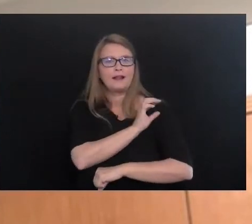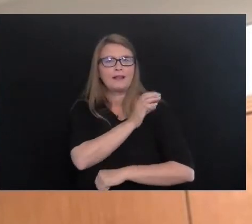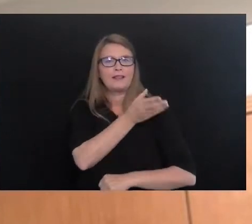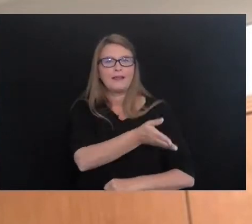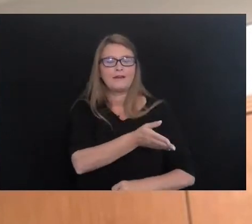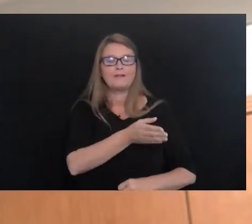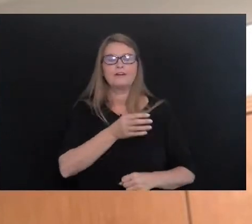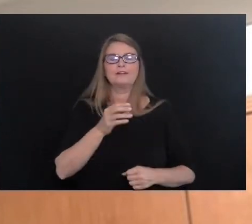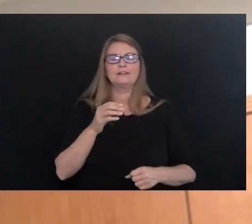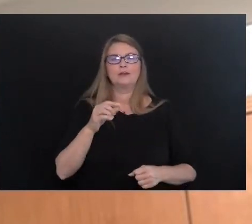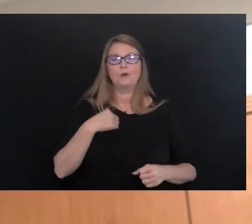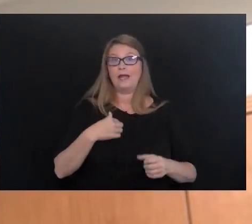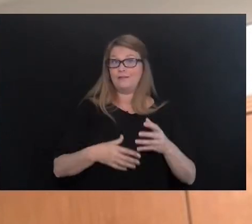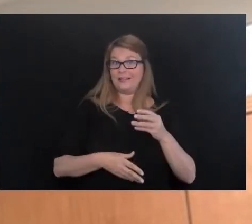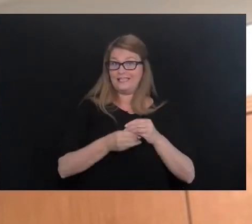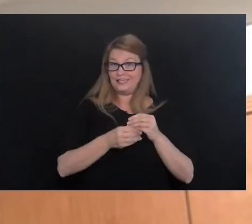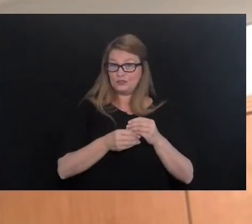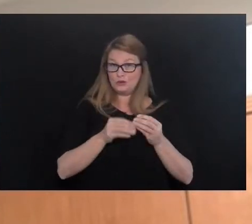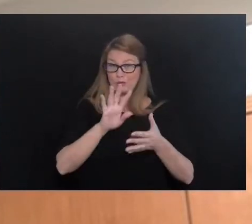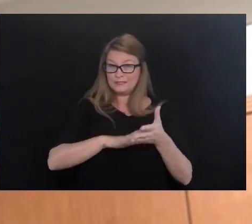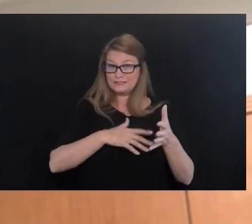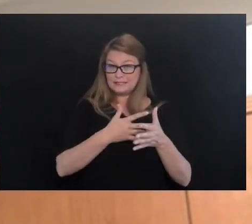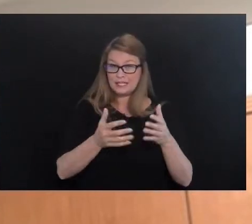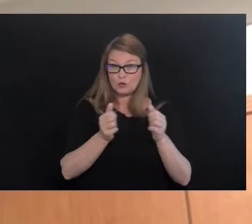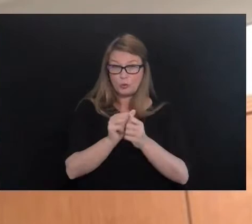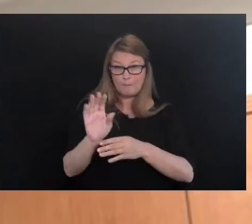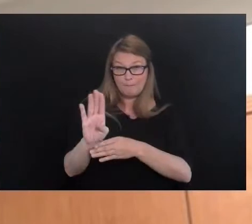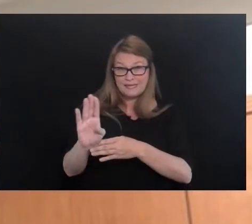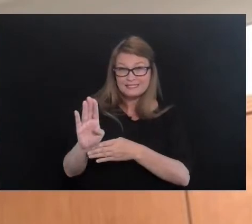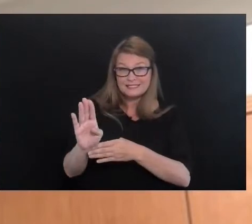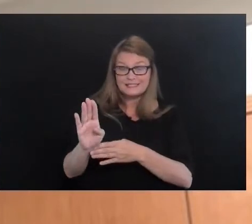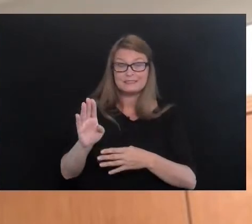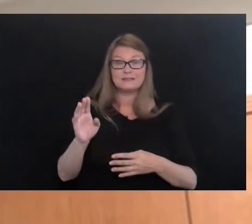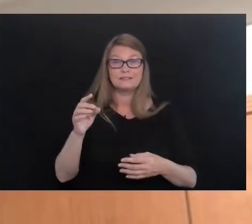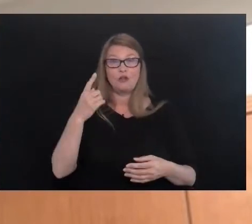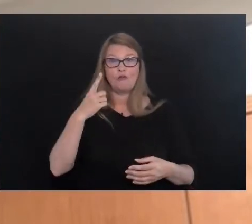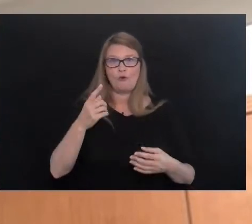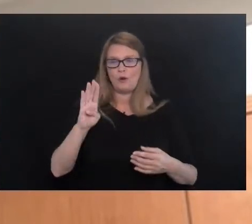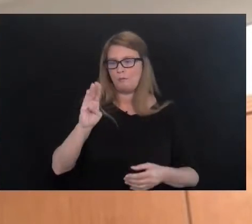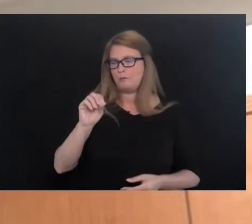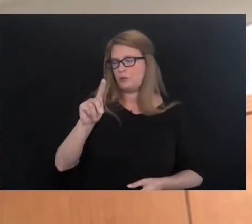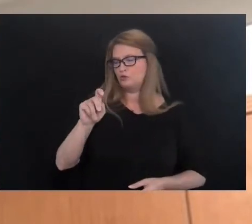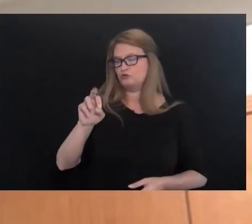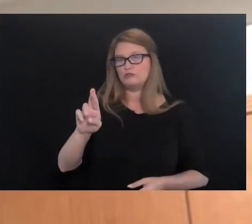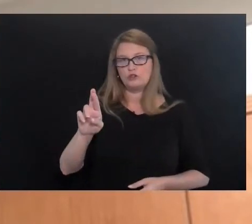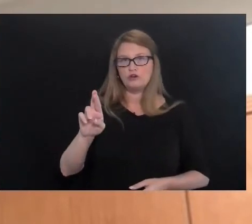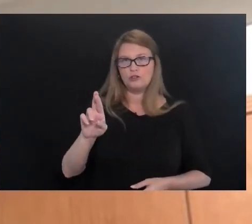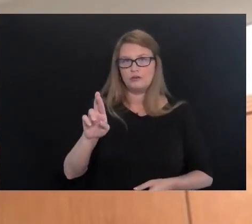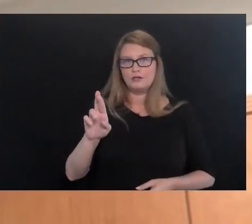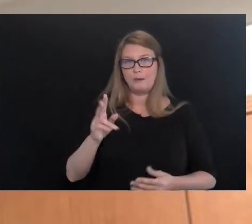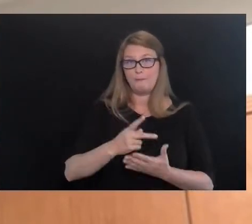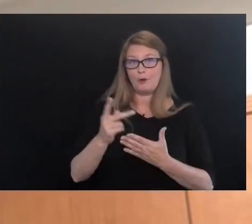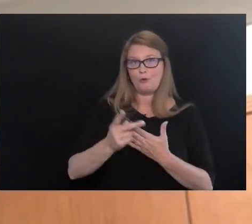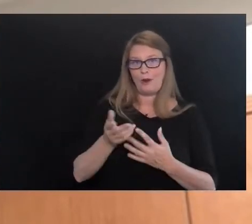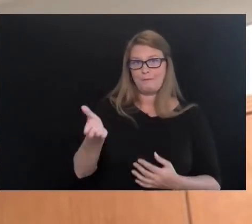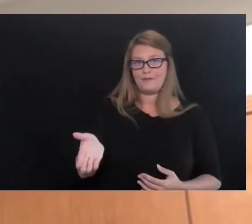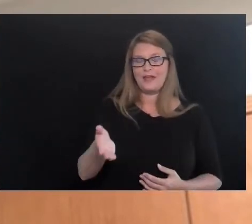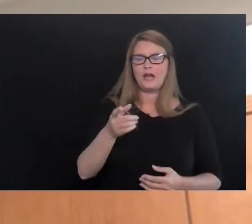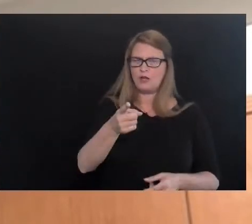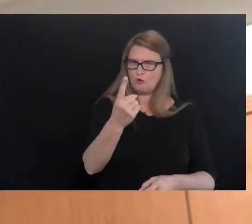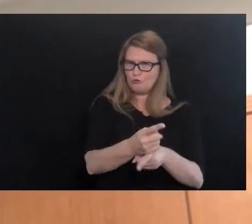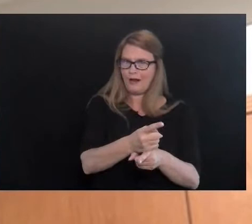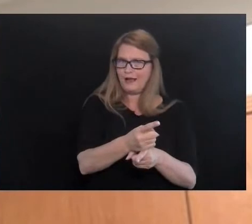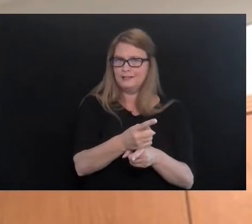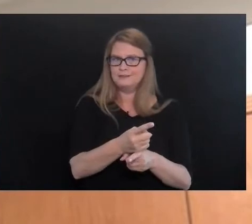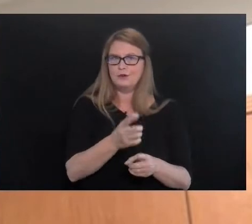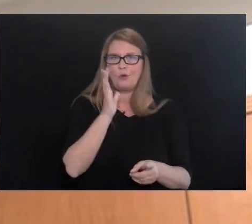additional clinics being scheduled with businesses to do boosters. So I think you're right. We'll